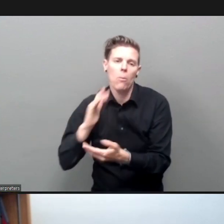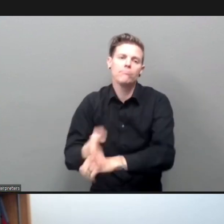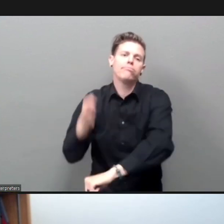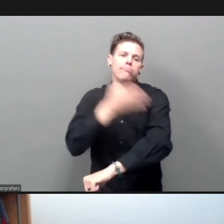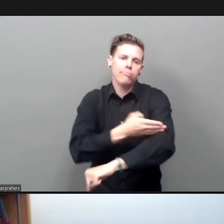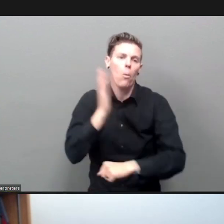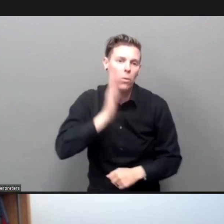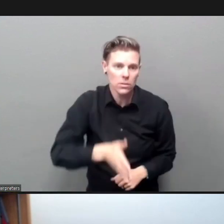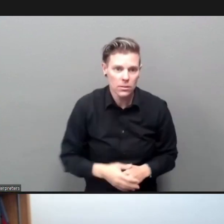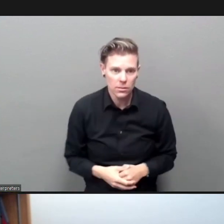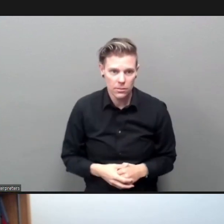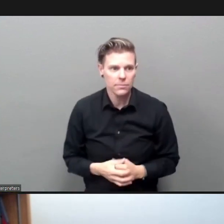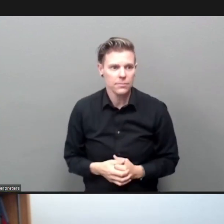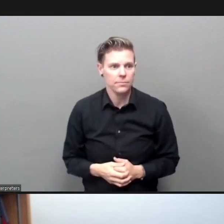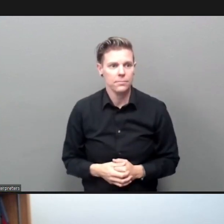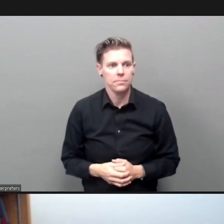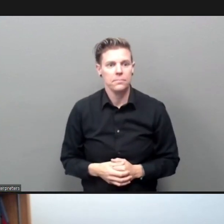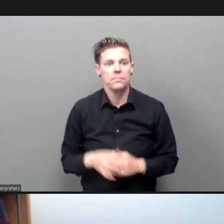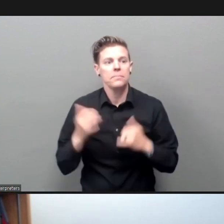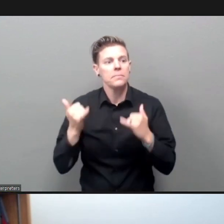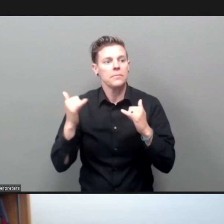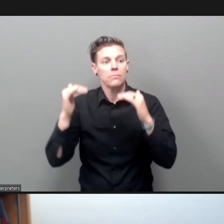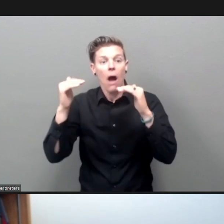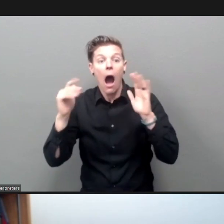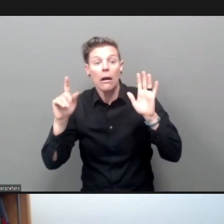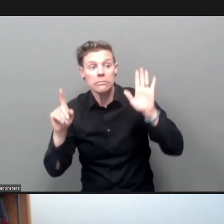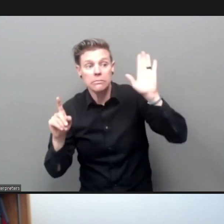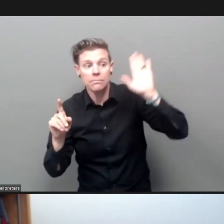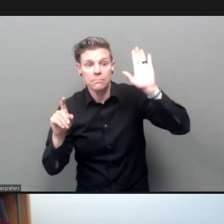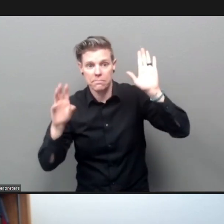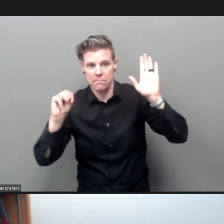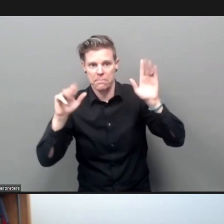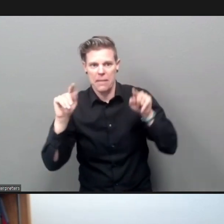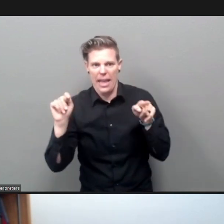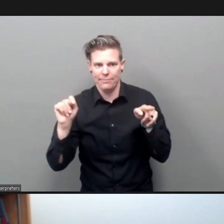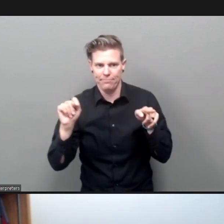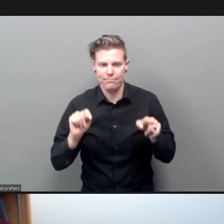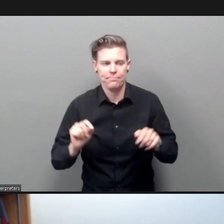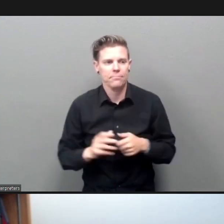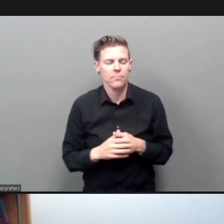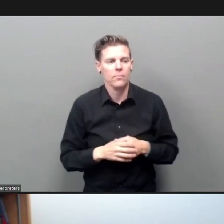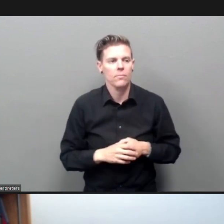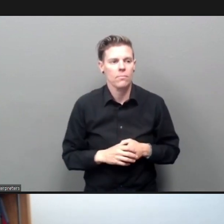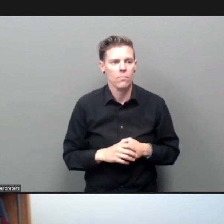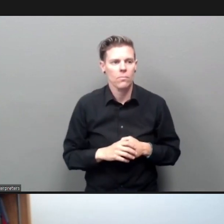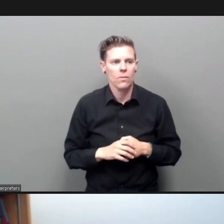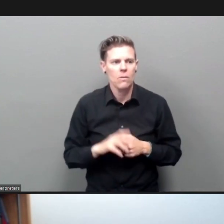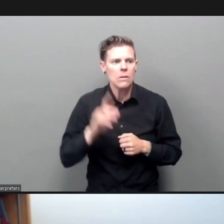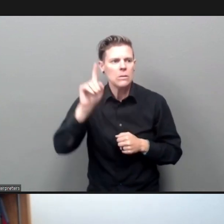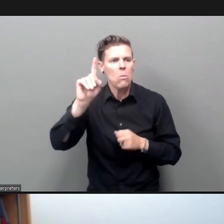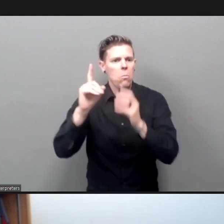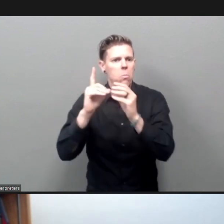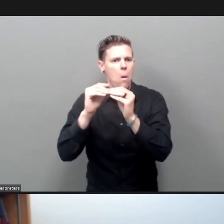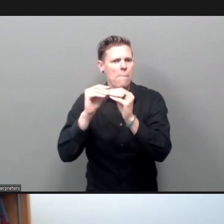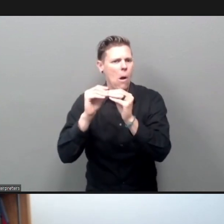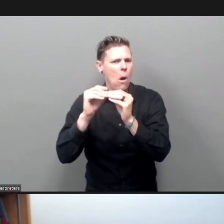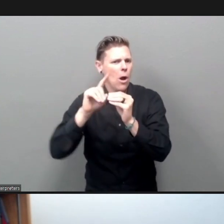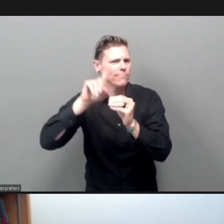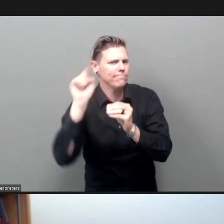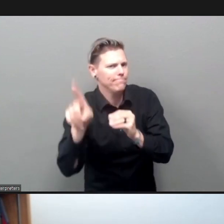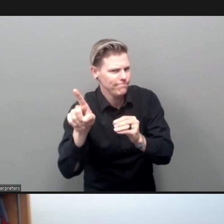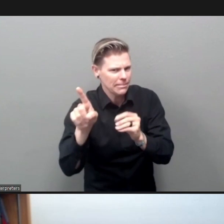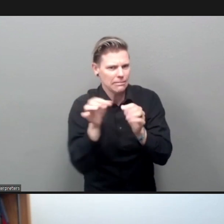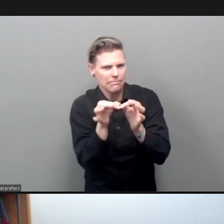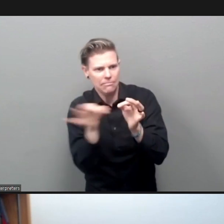Thanks, everybody. All right, next. Yeah, and I know that, Matt, just one quick comment, and I've lost my internet a couple of times, and I